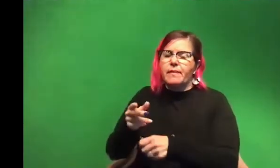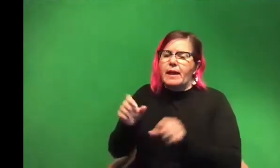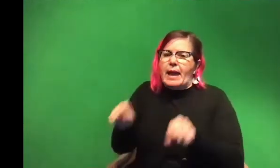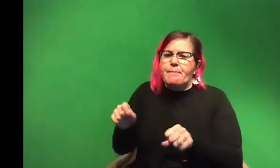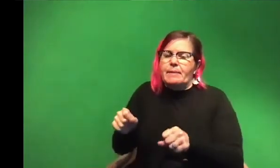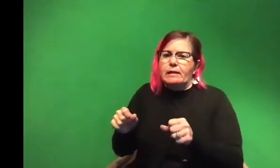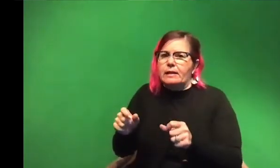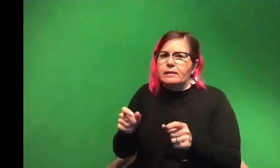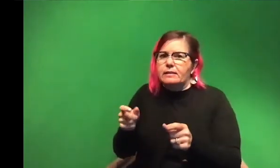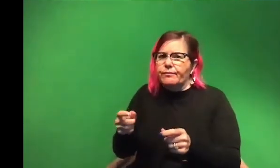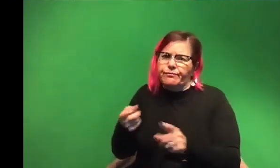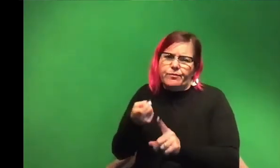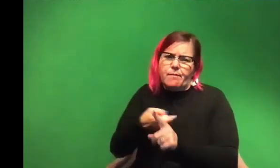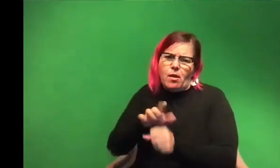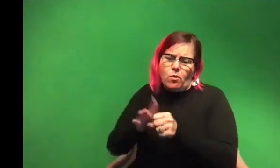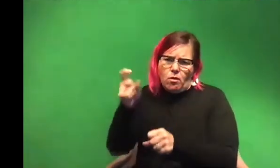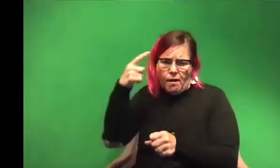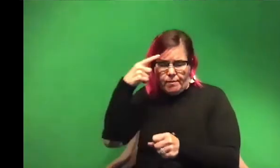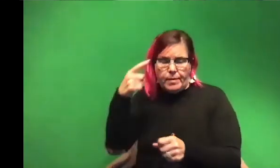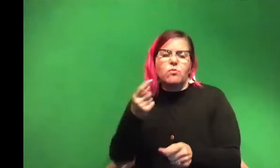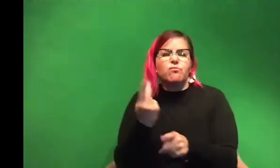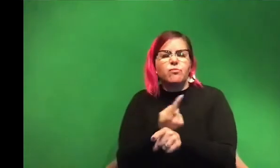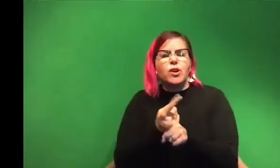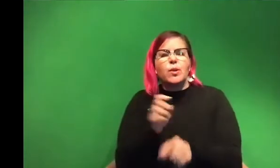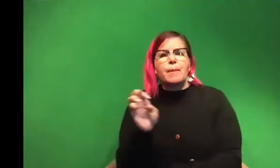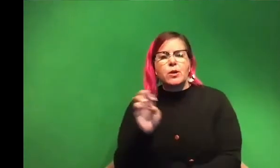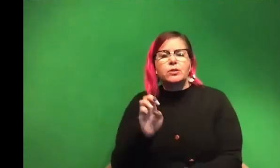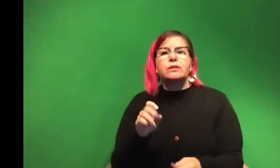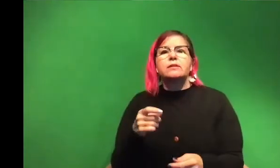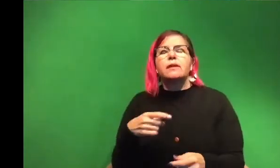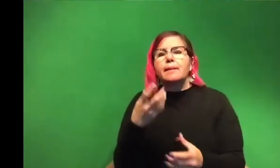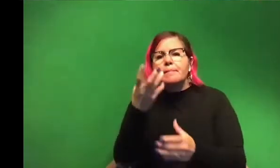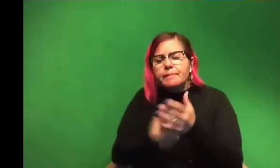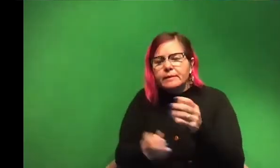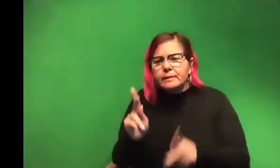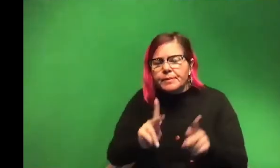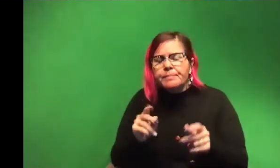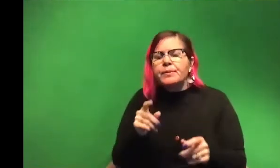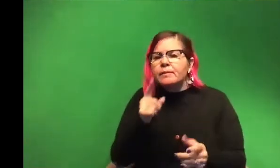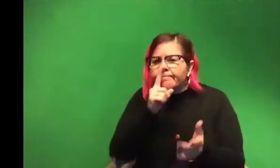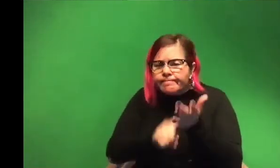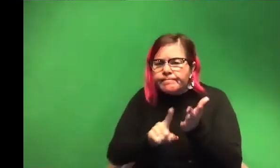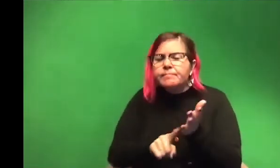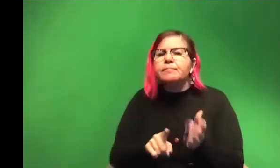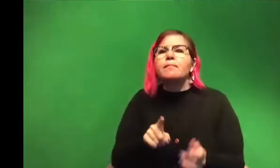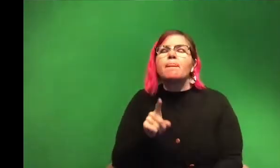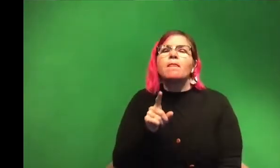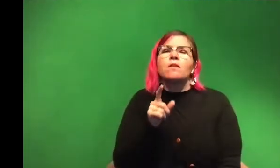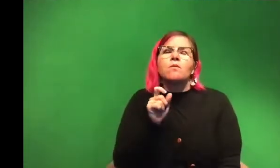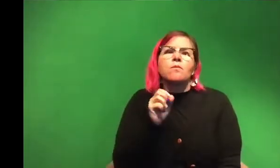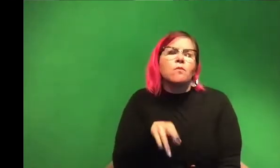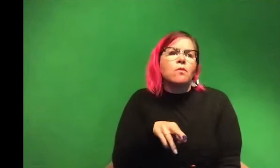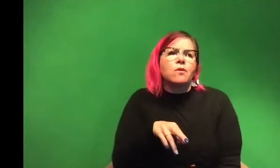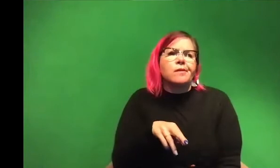far as emergencies are concerned, we normally work in either missing persons investigations or in